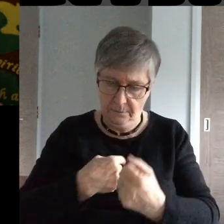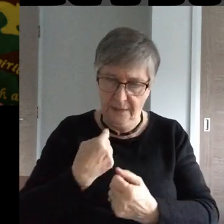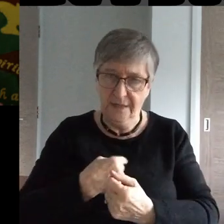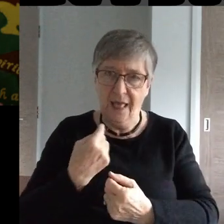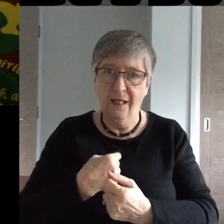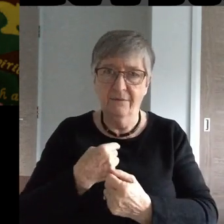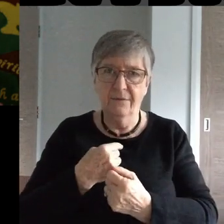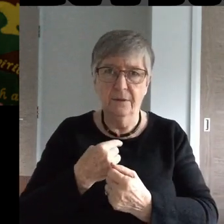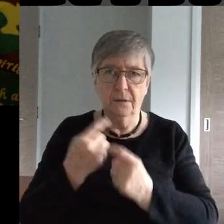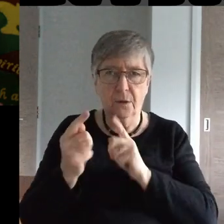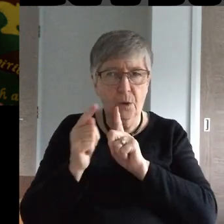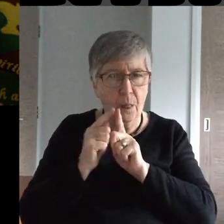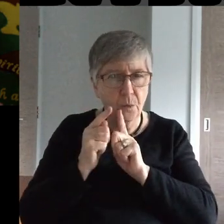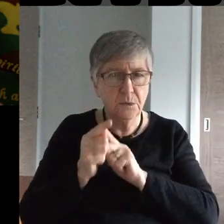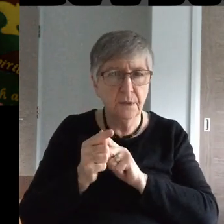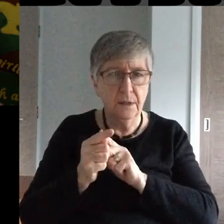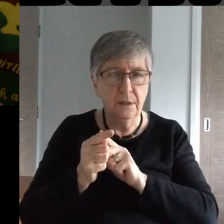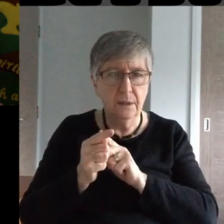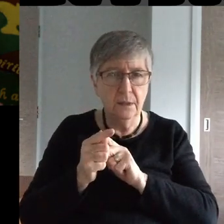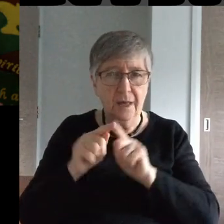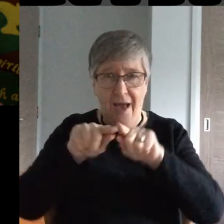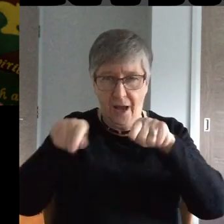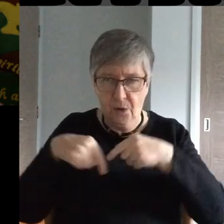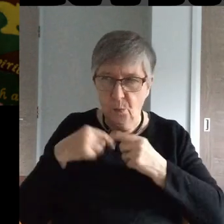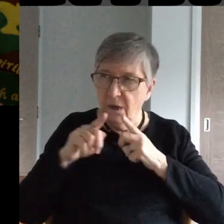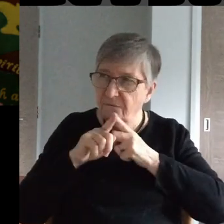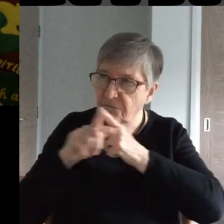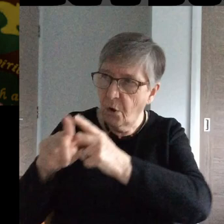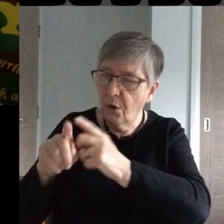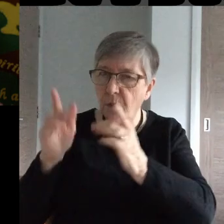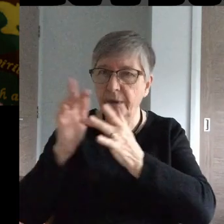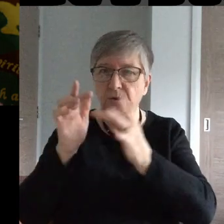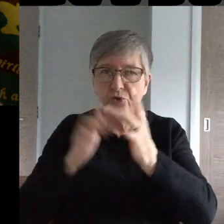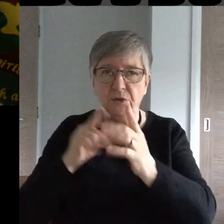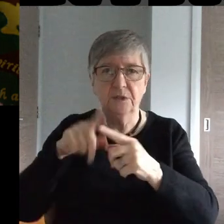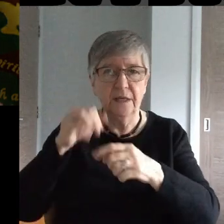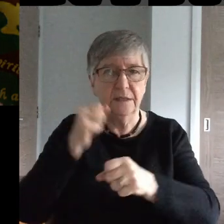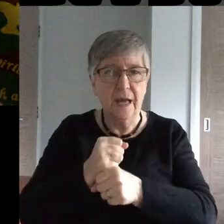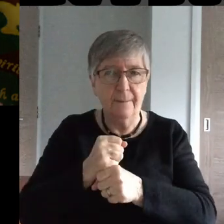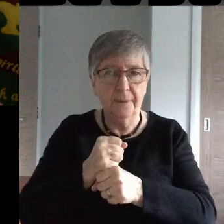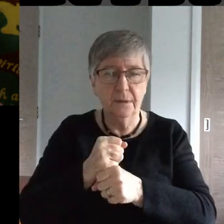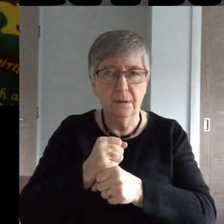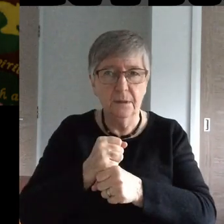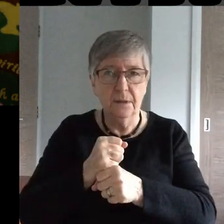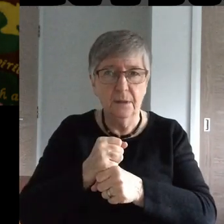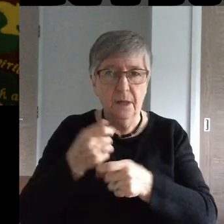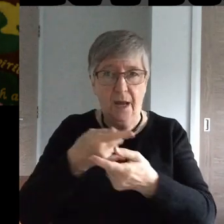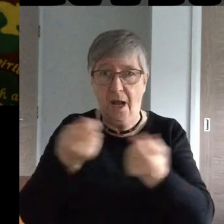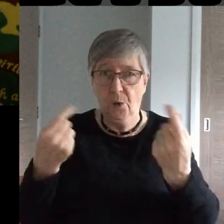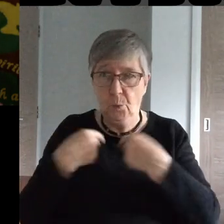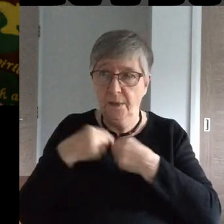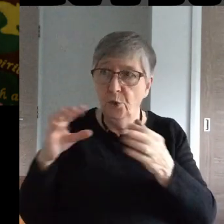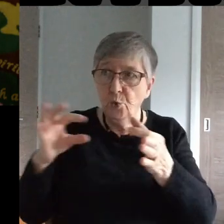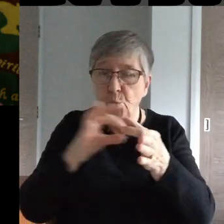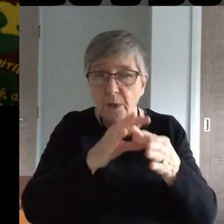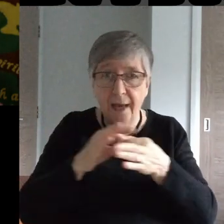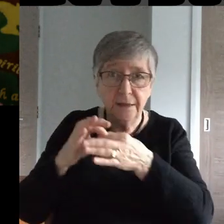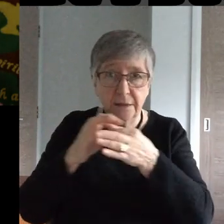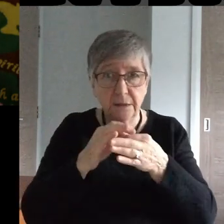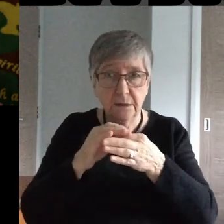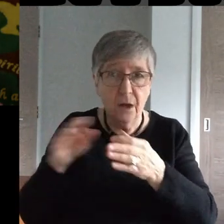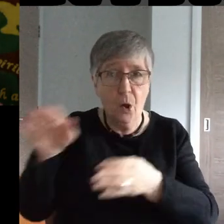church. Are we meeting Christ's example head on? Are we showing united humility that will bring